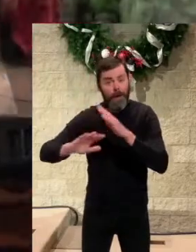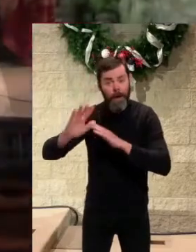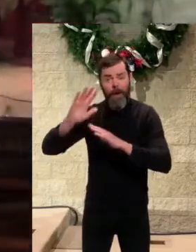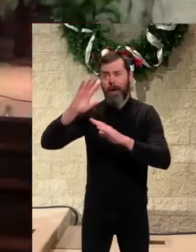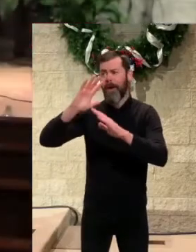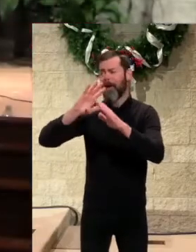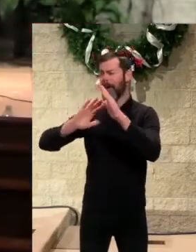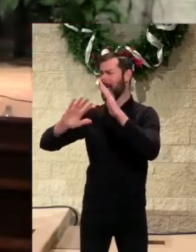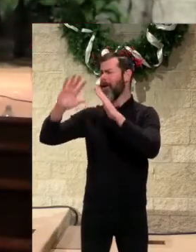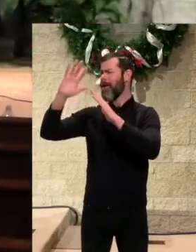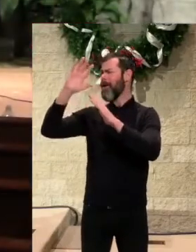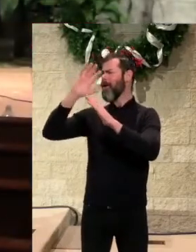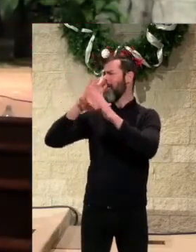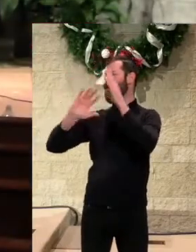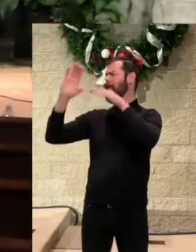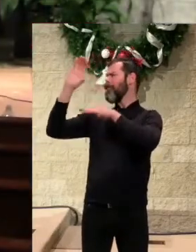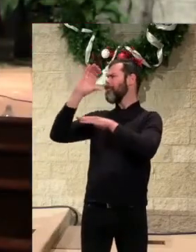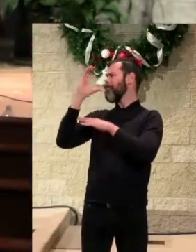Long ago.